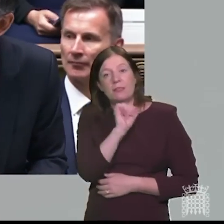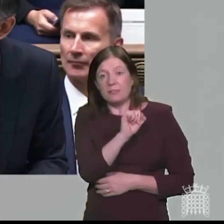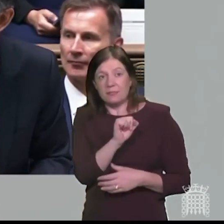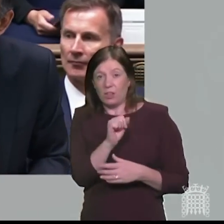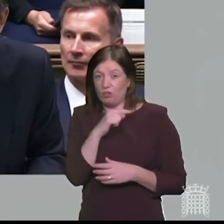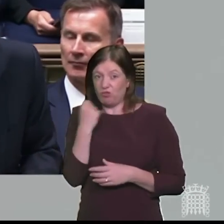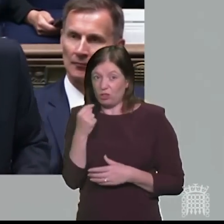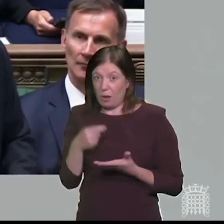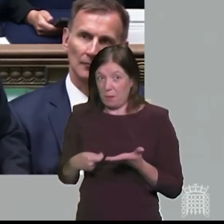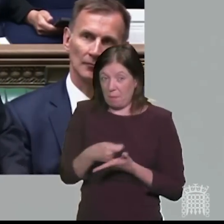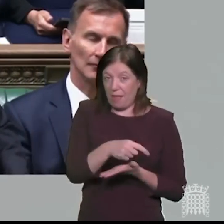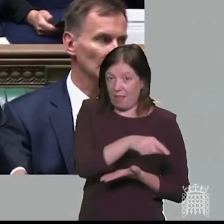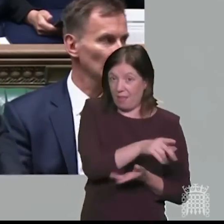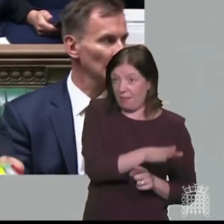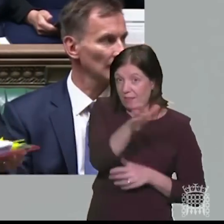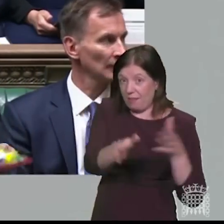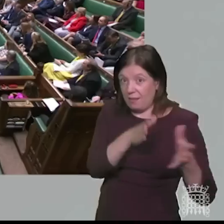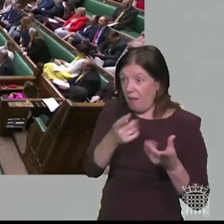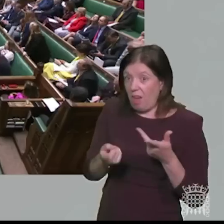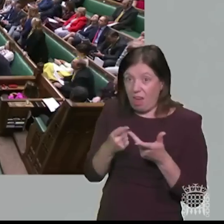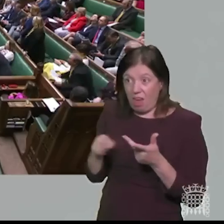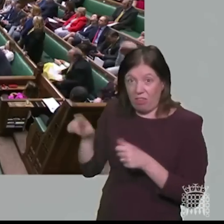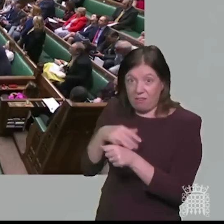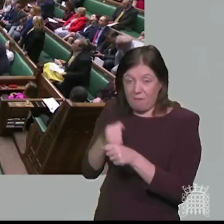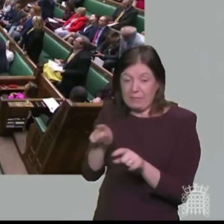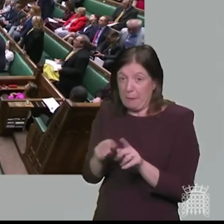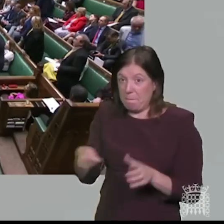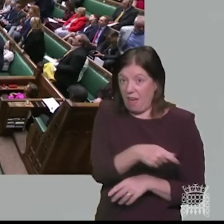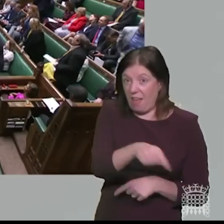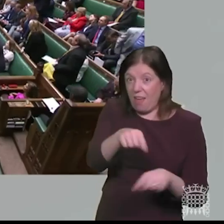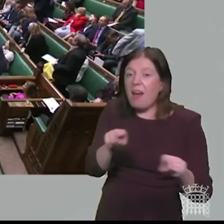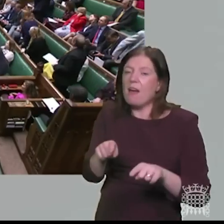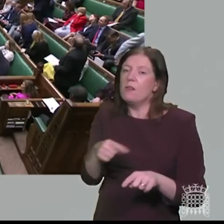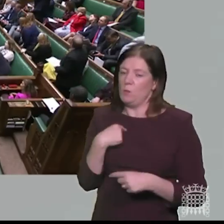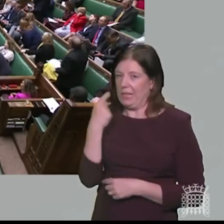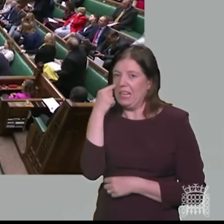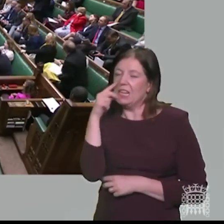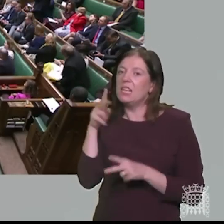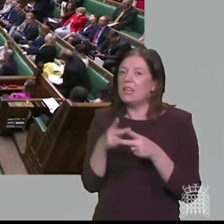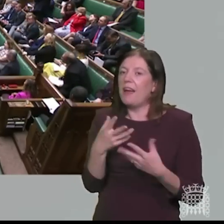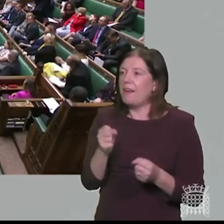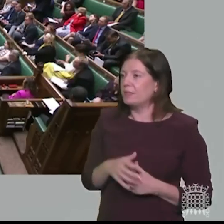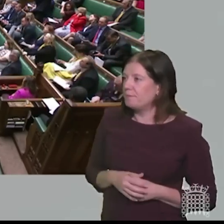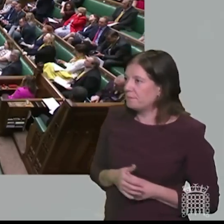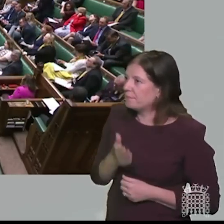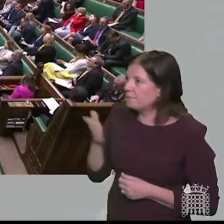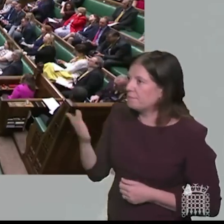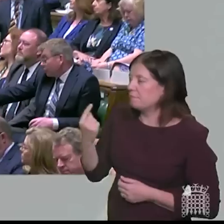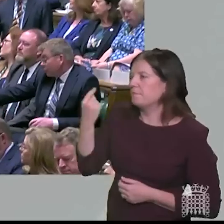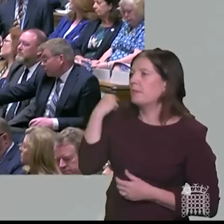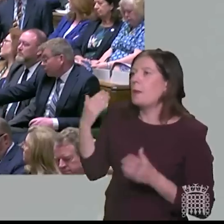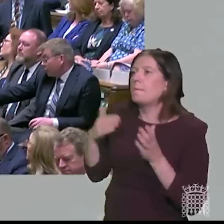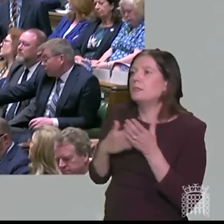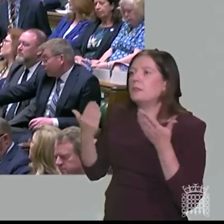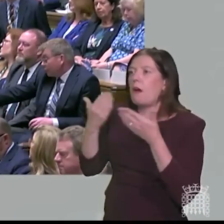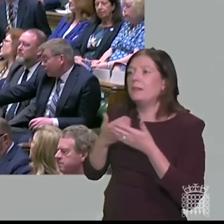by Russia and more generally across the continent. Paul Bristow. Thank you, Mr. Speaker. On Monday night, an illegal